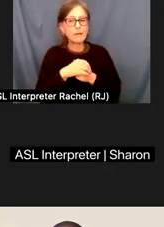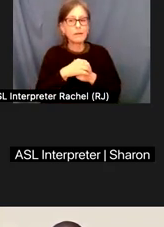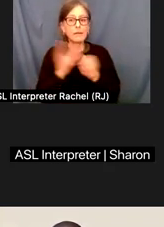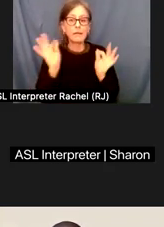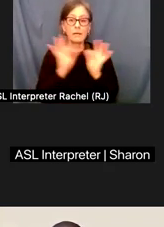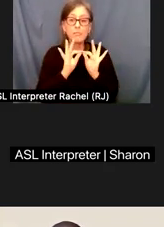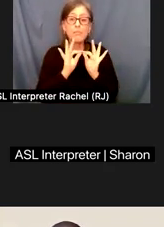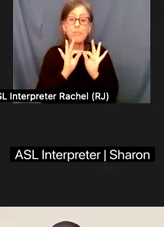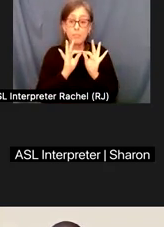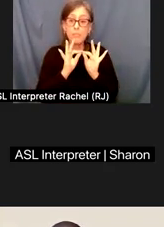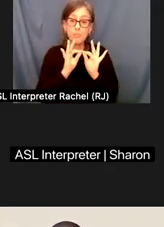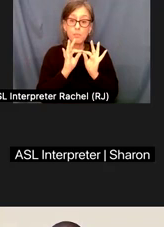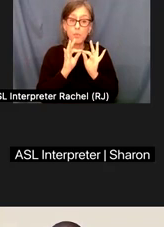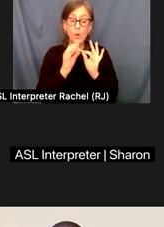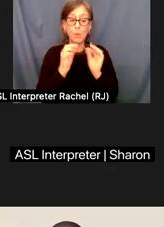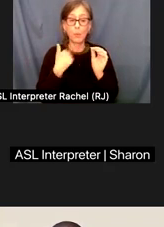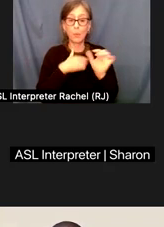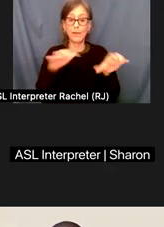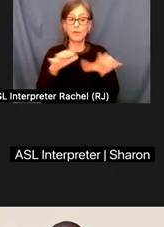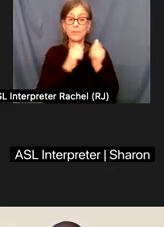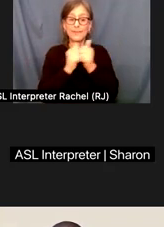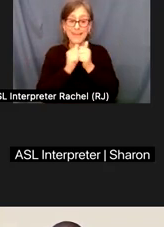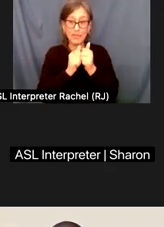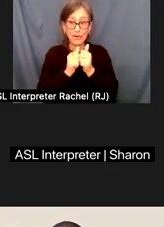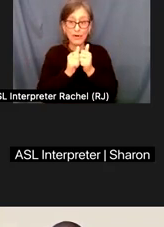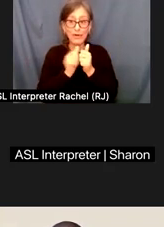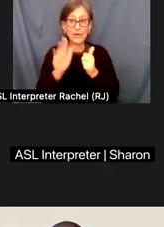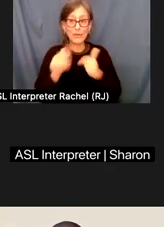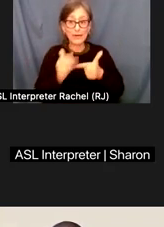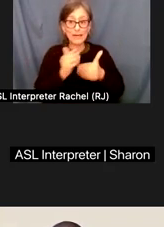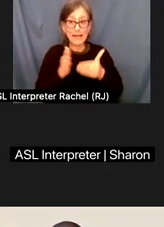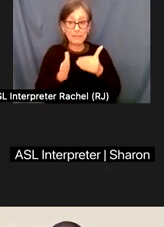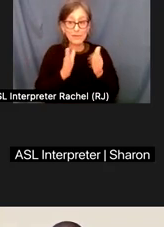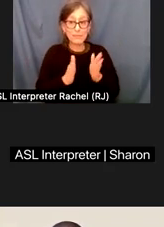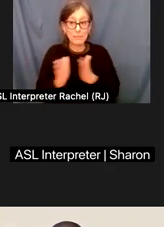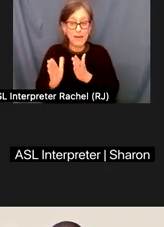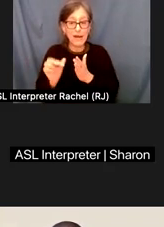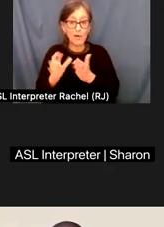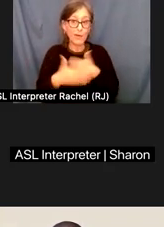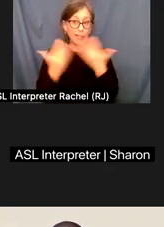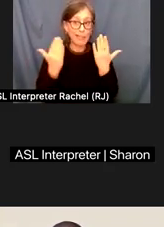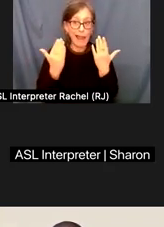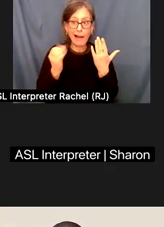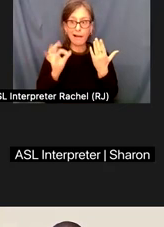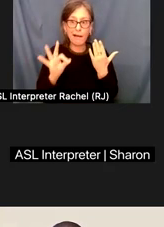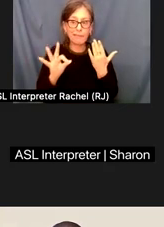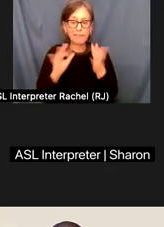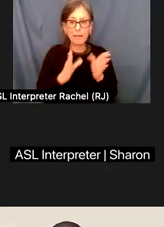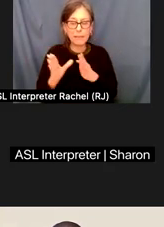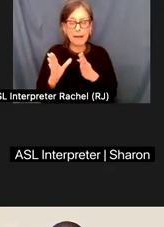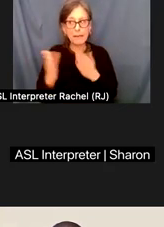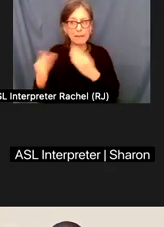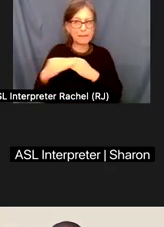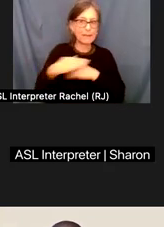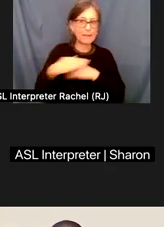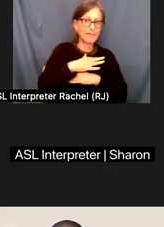it is something we all do together. Your neighbor's preparedness or lack of preparedness may affect you.